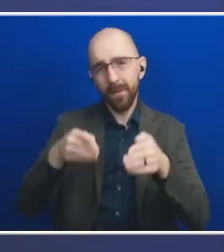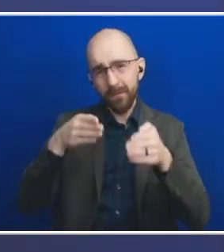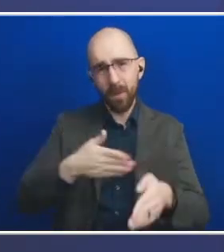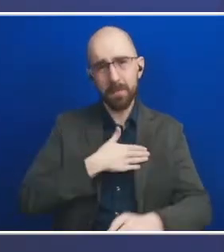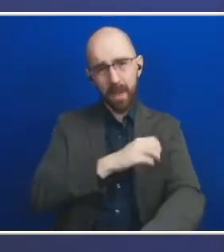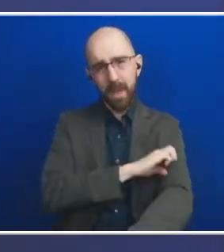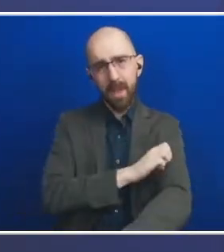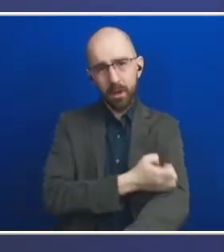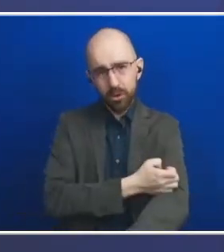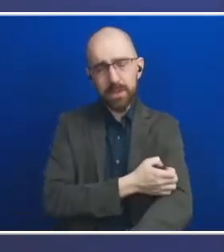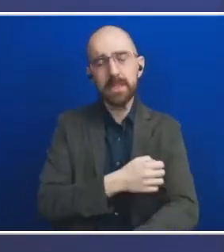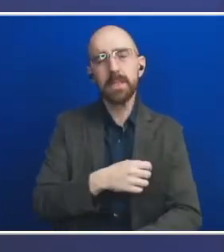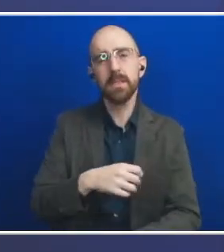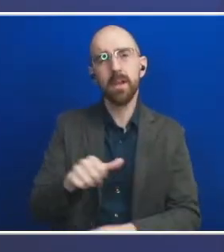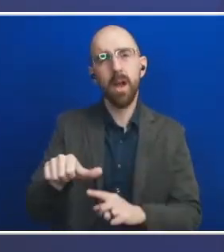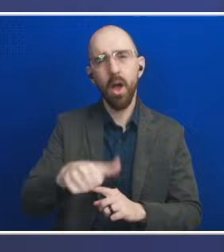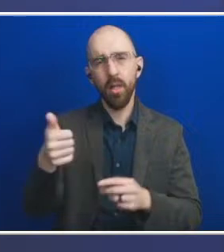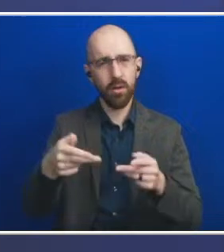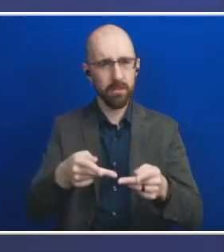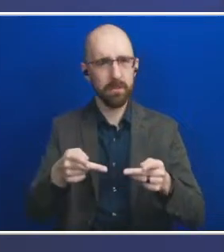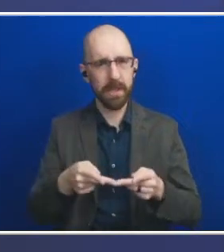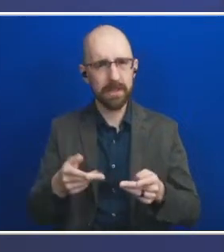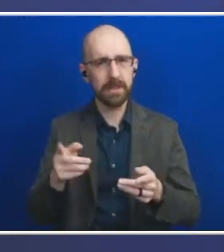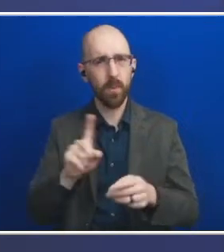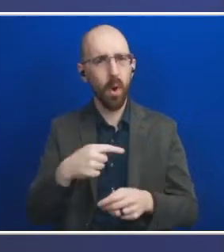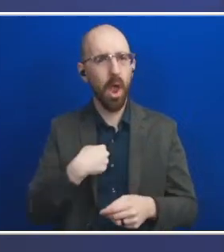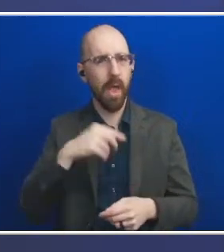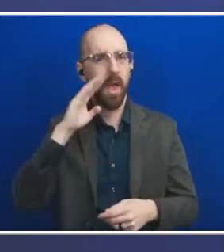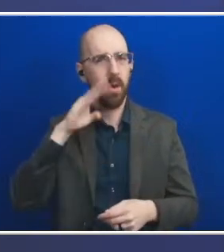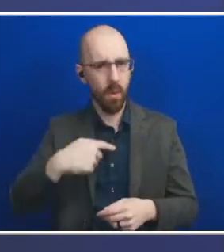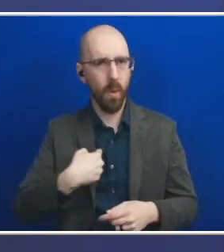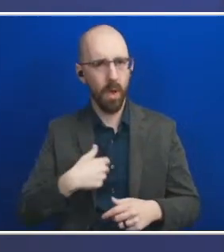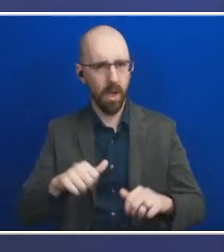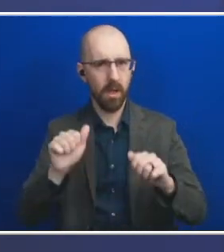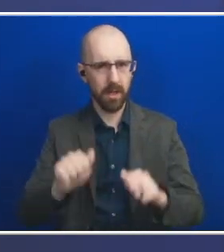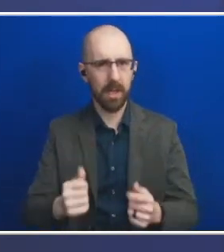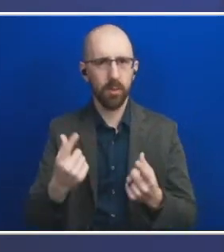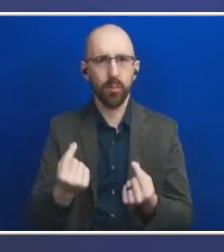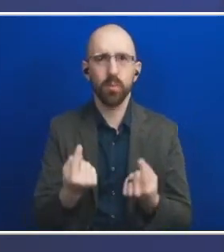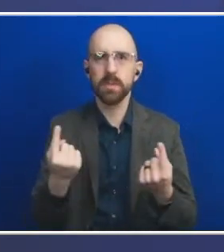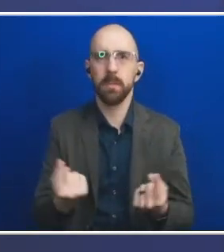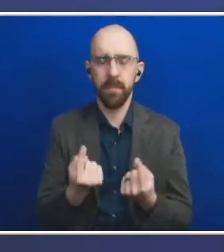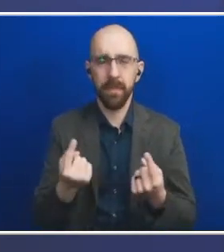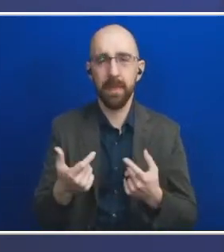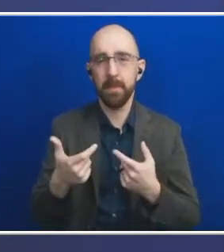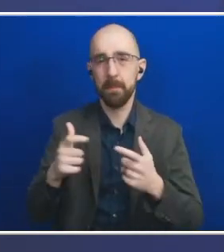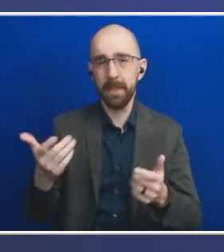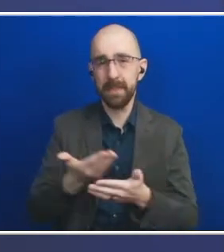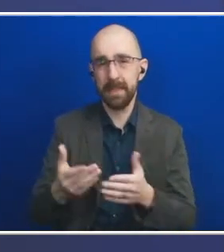in other places, in places where I know that I can do something. And I think the biggest thing in this is